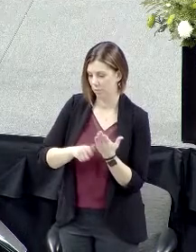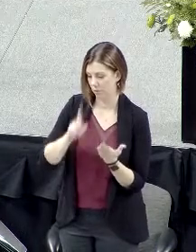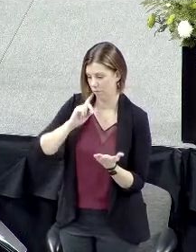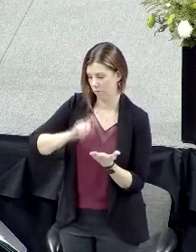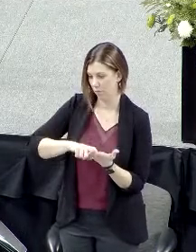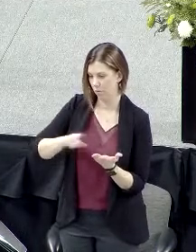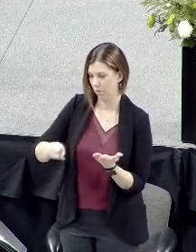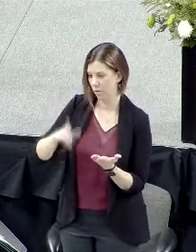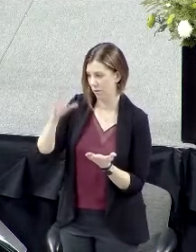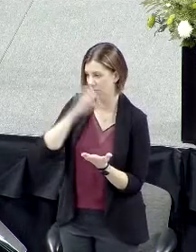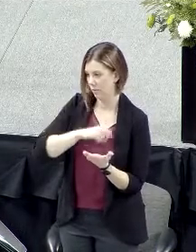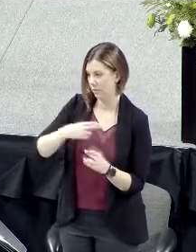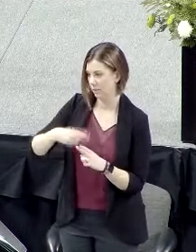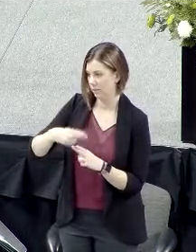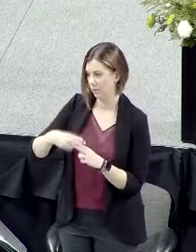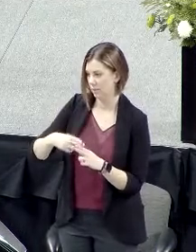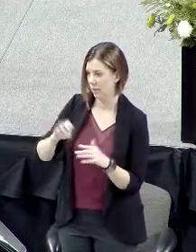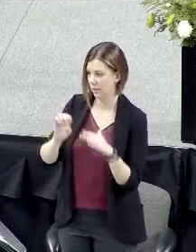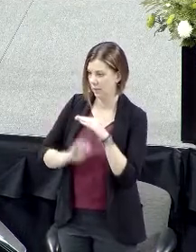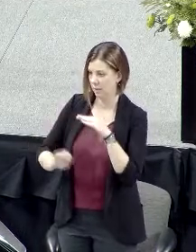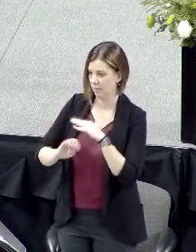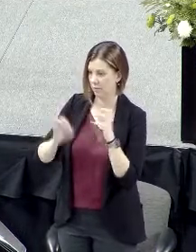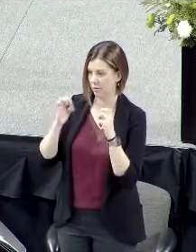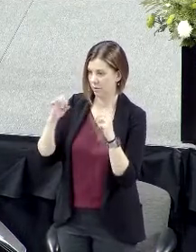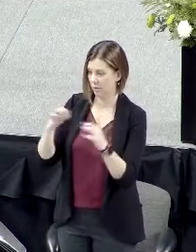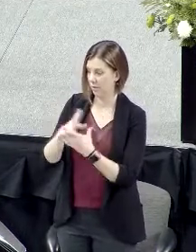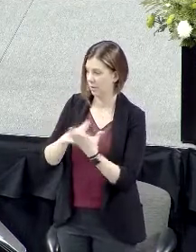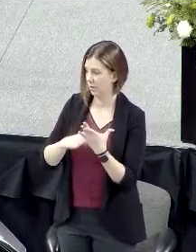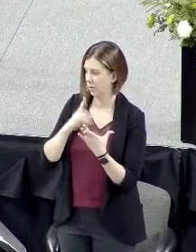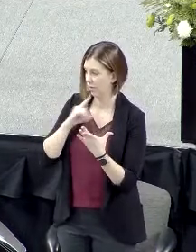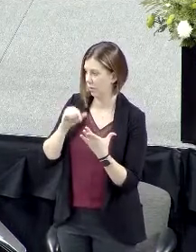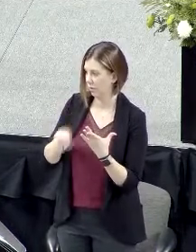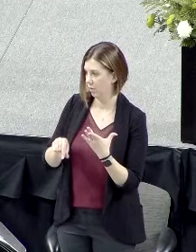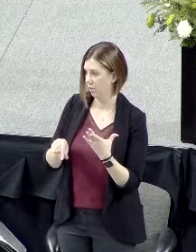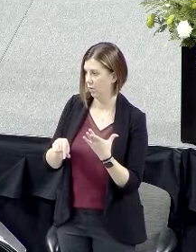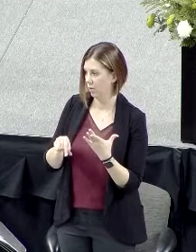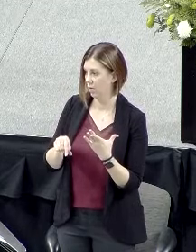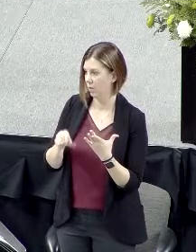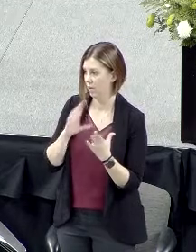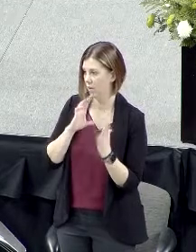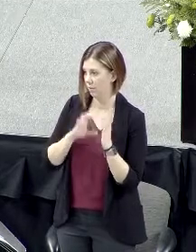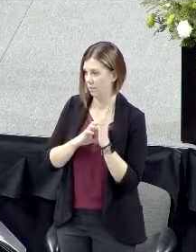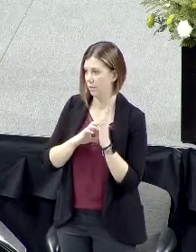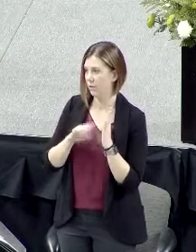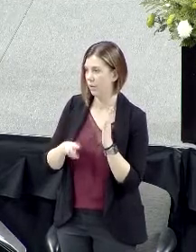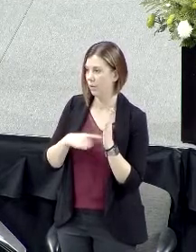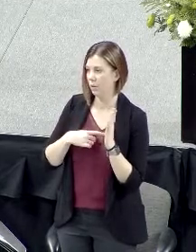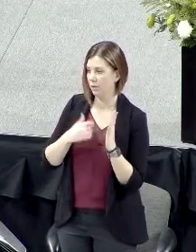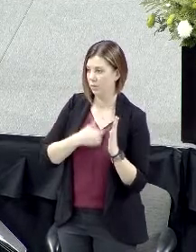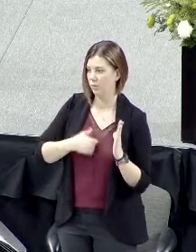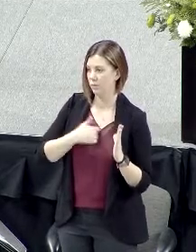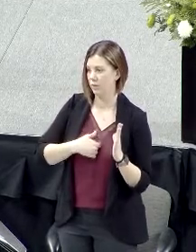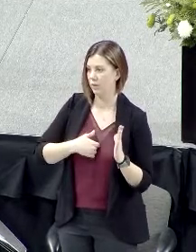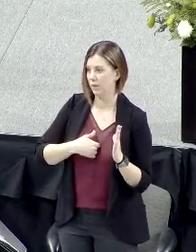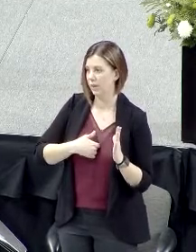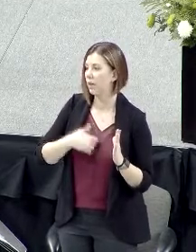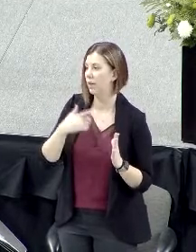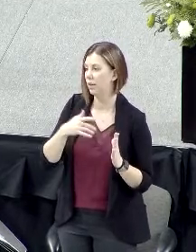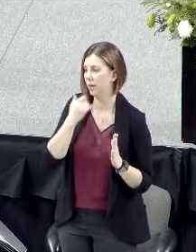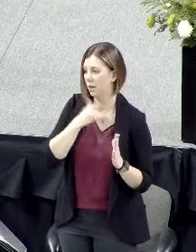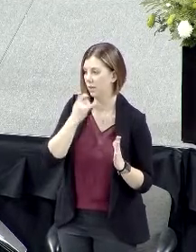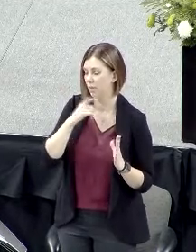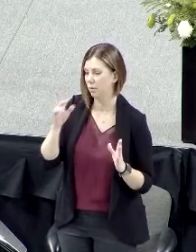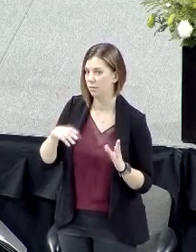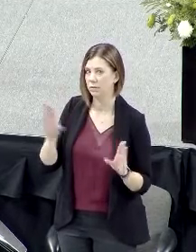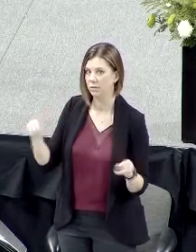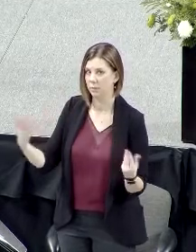have missing names in the elementary education section of the program. We regret this error, and we will supply corrected programs at a